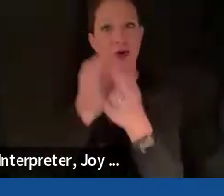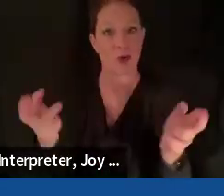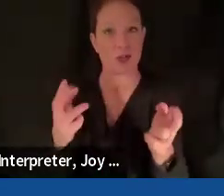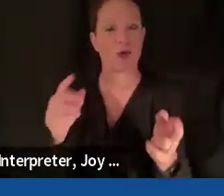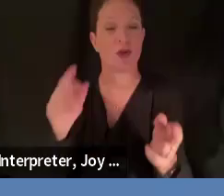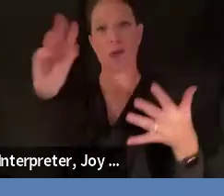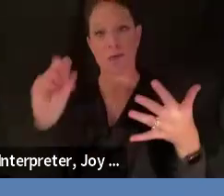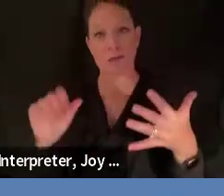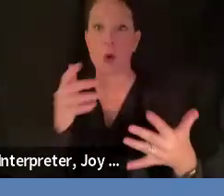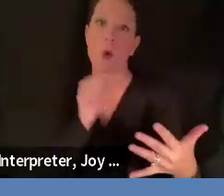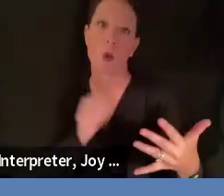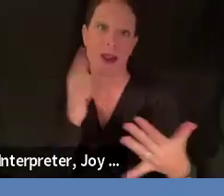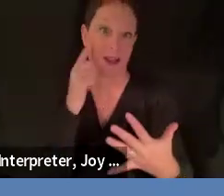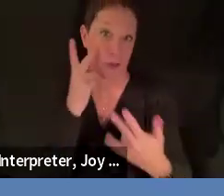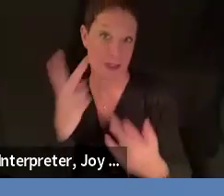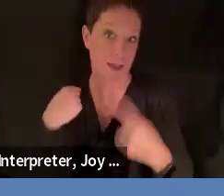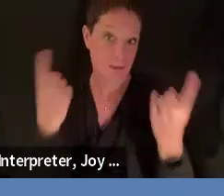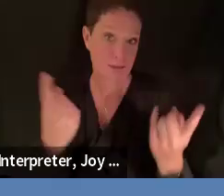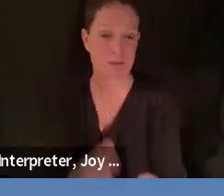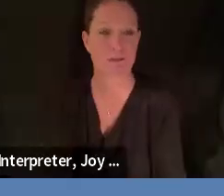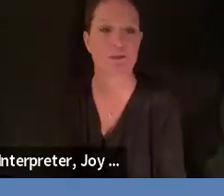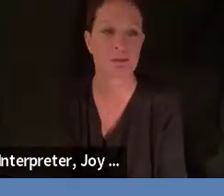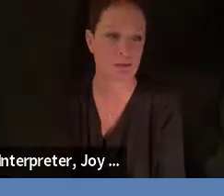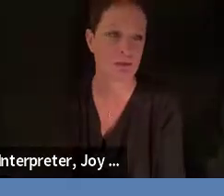you have been patiently waiting for.